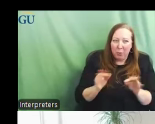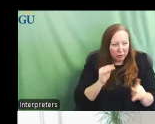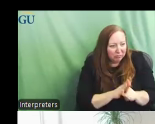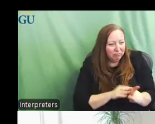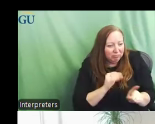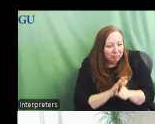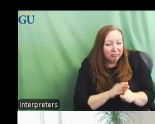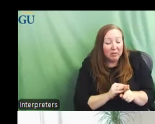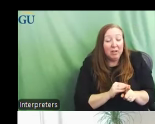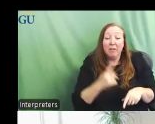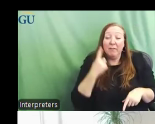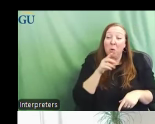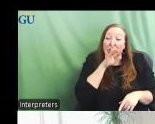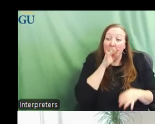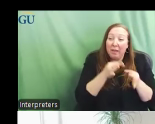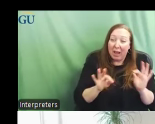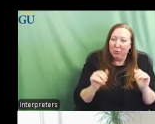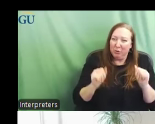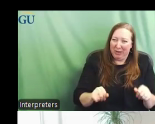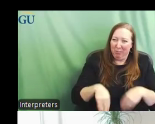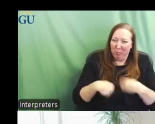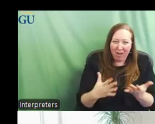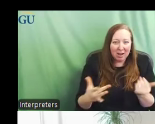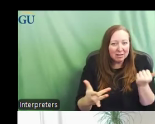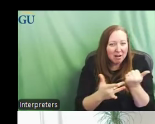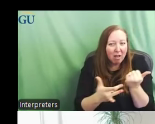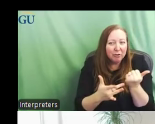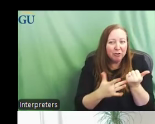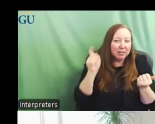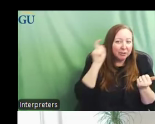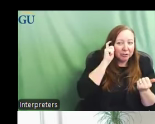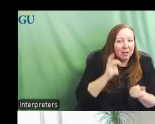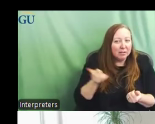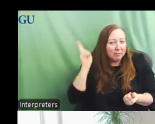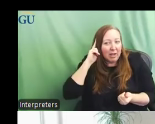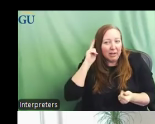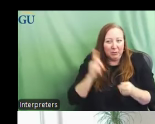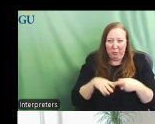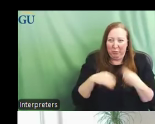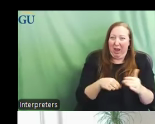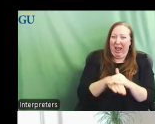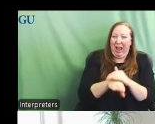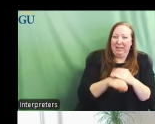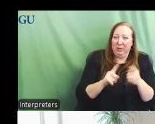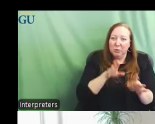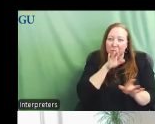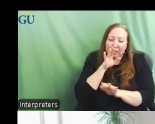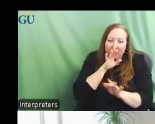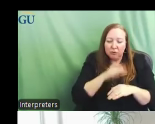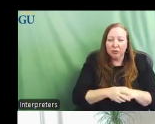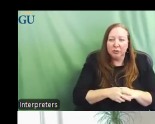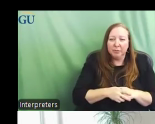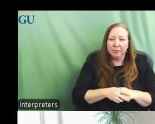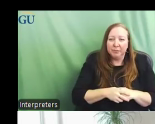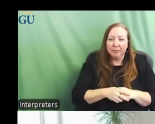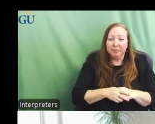acoustic signal for spoken language through earlier hearing assistive technology, that whether that's through a hearing aid